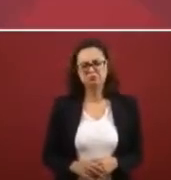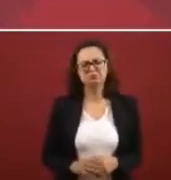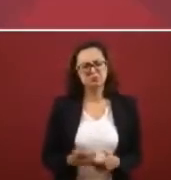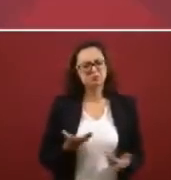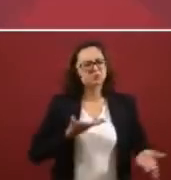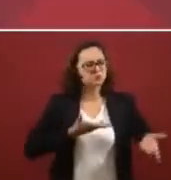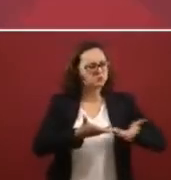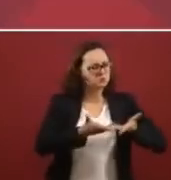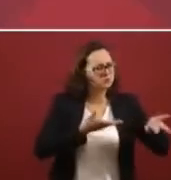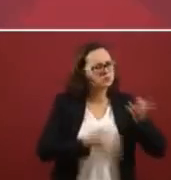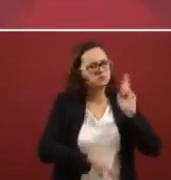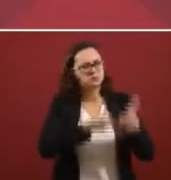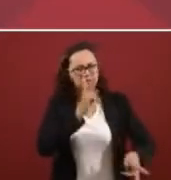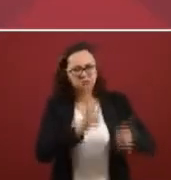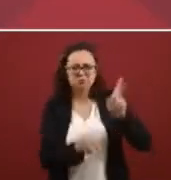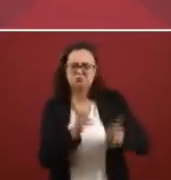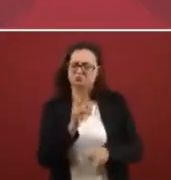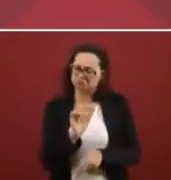there's cooperation,